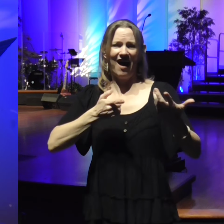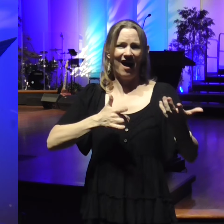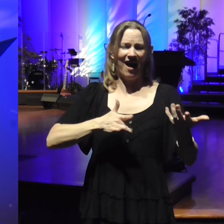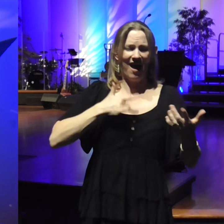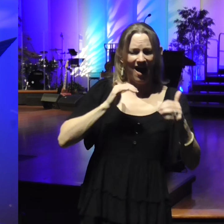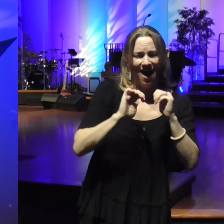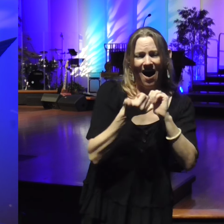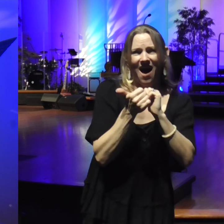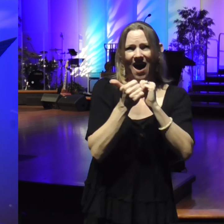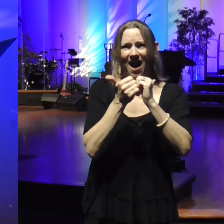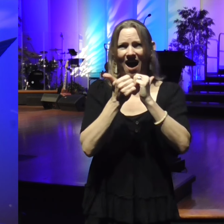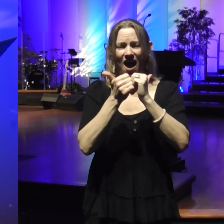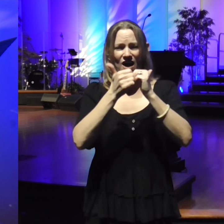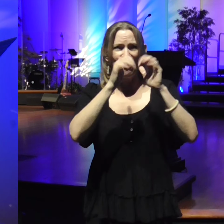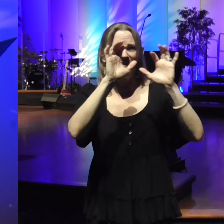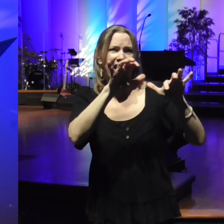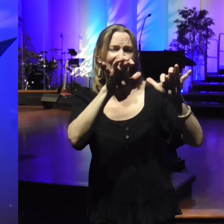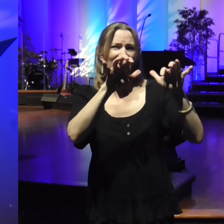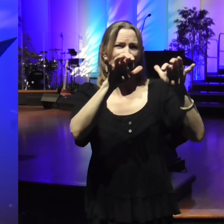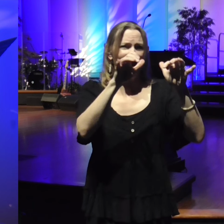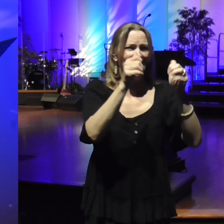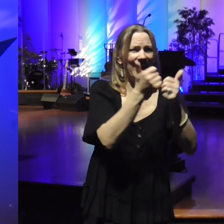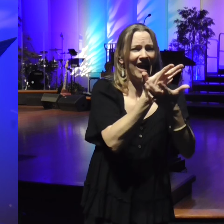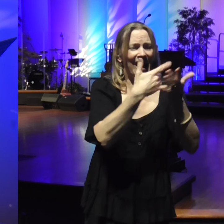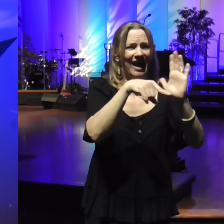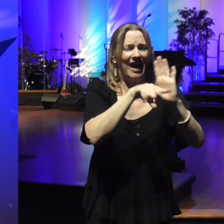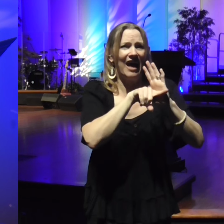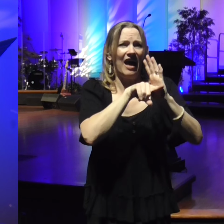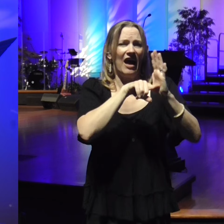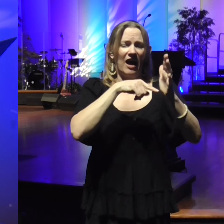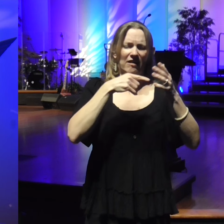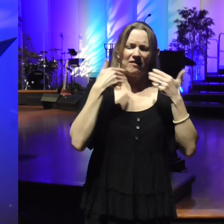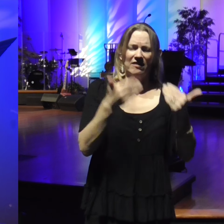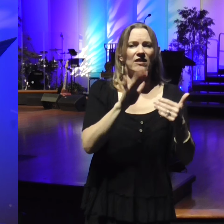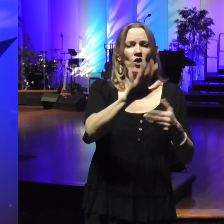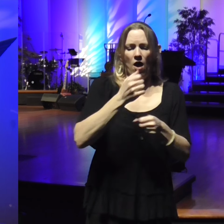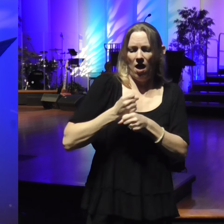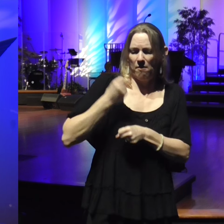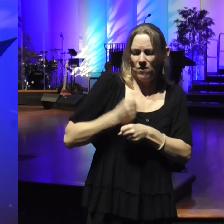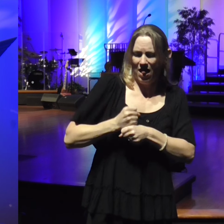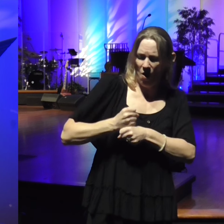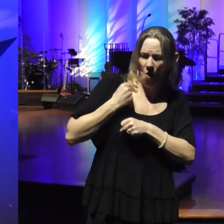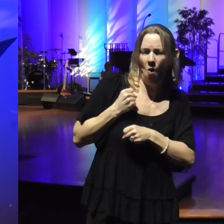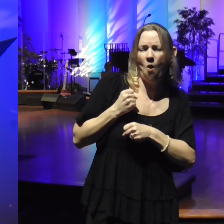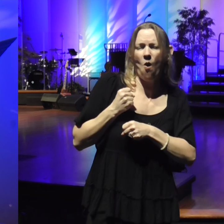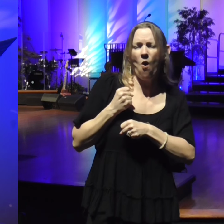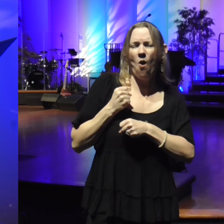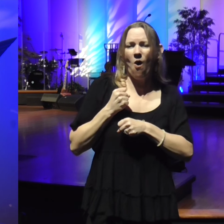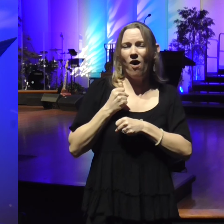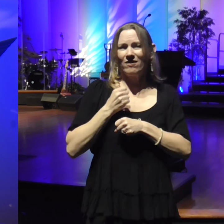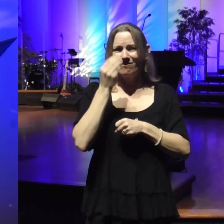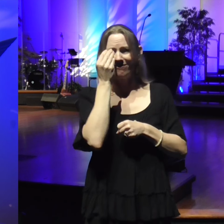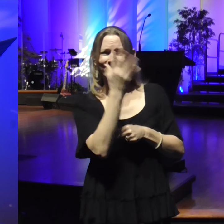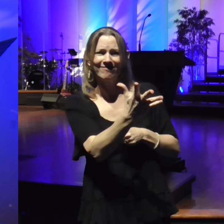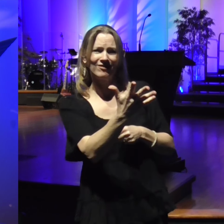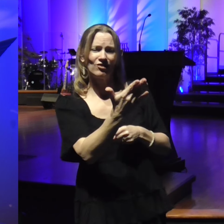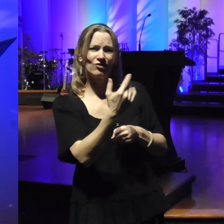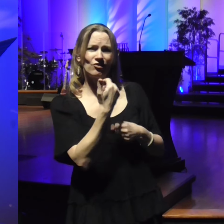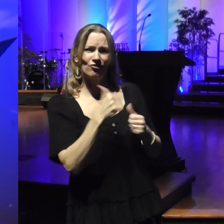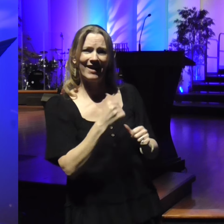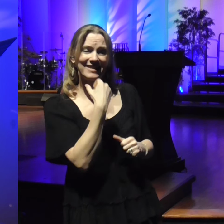again. Hold tight to your umbrella, darling. I'm just trying to tell